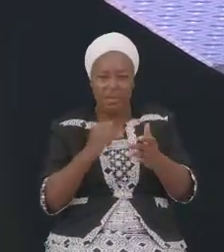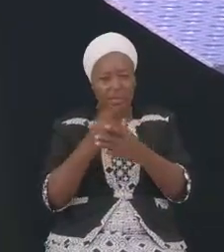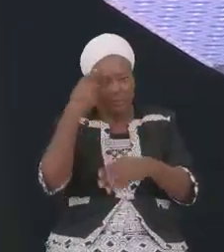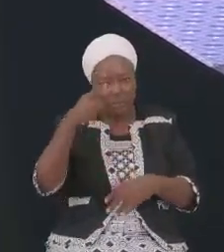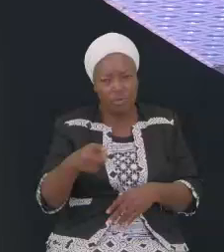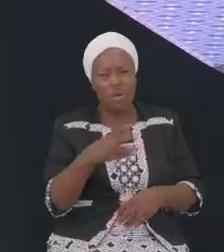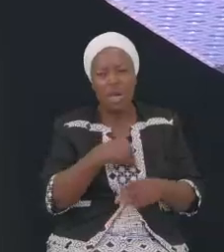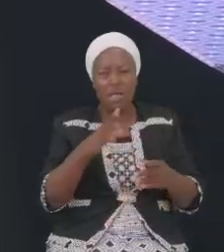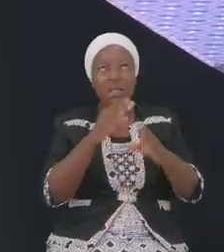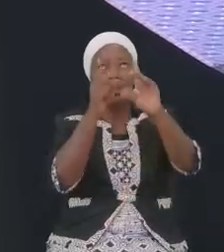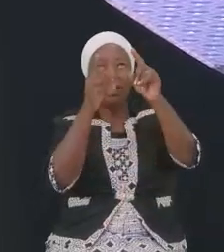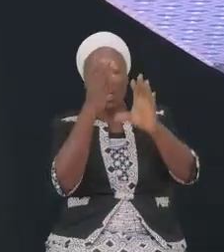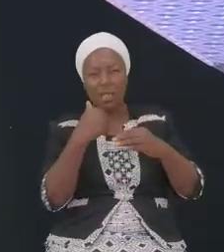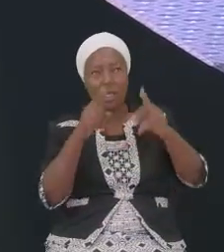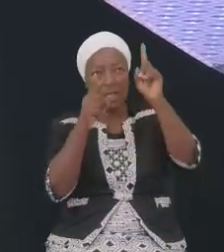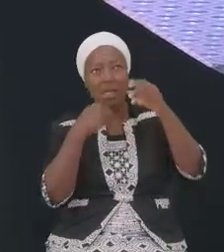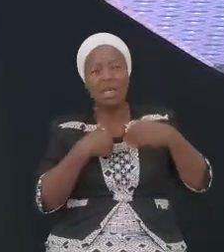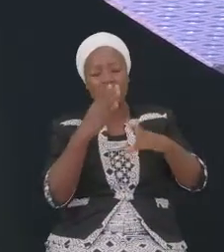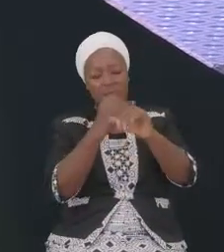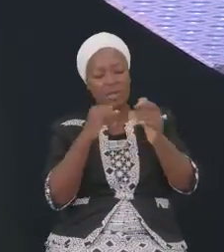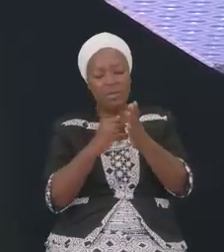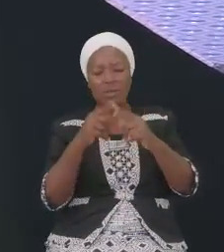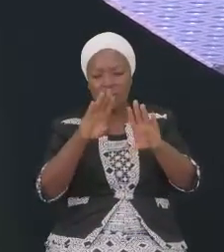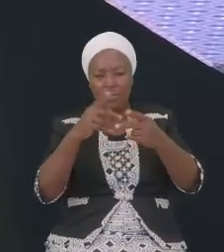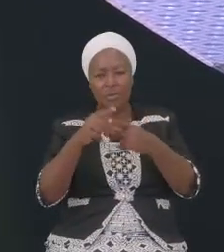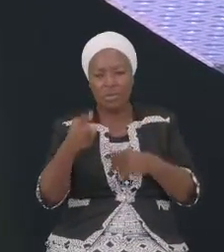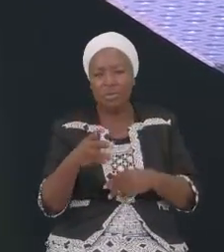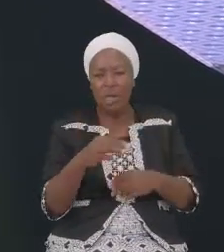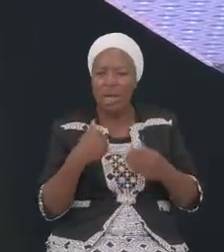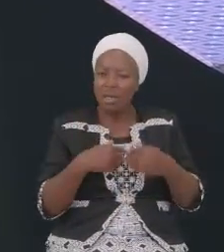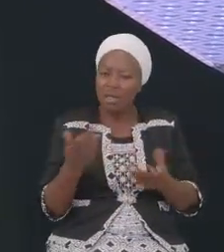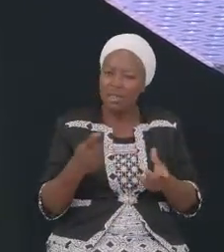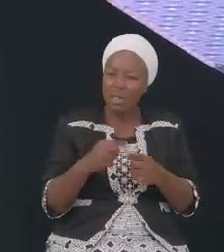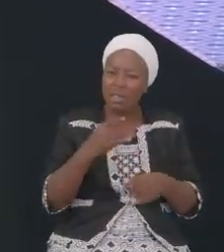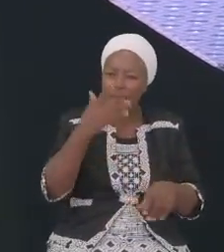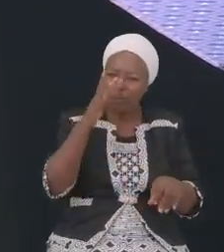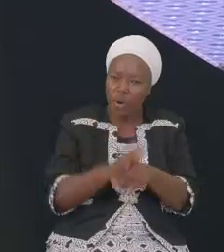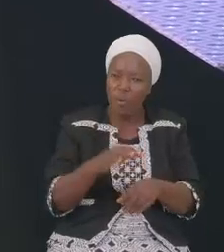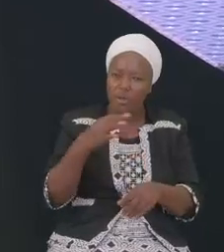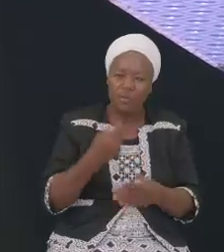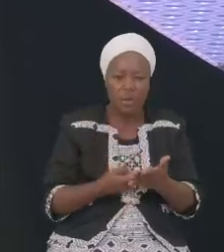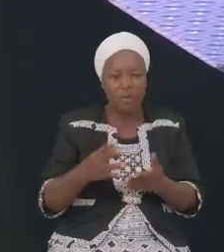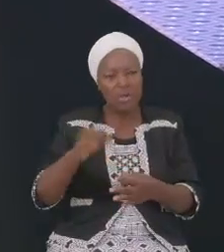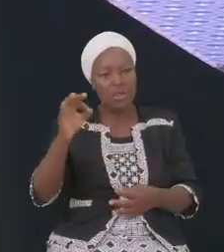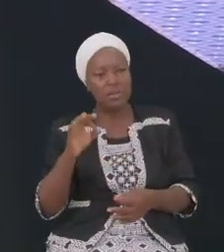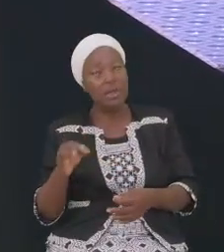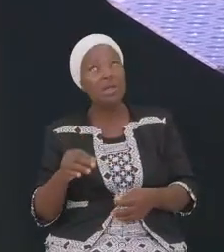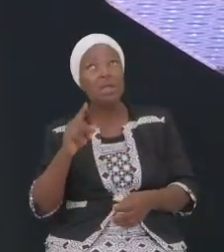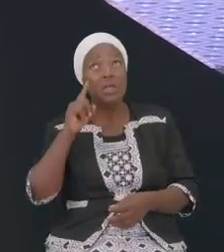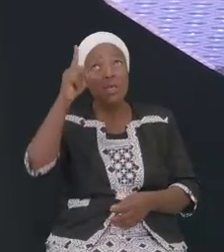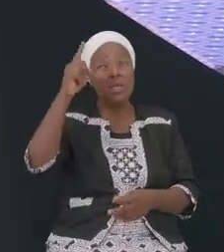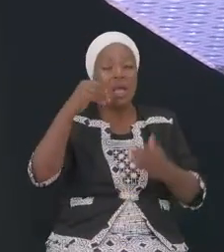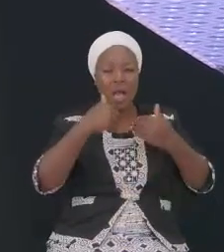it to give unto you. Having received of the Father the promise of the Holy Ghost, he